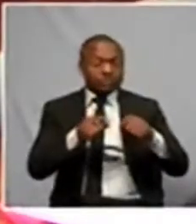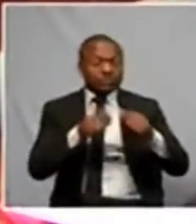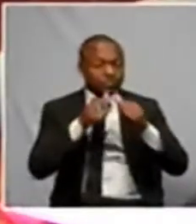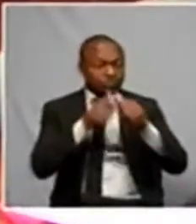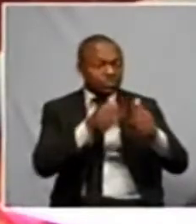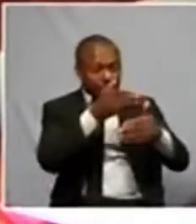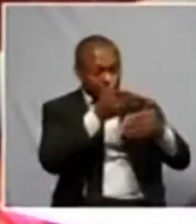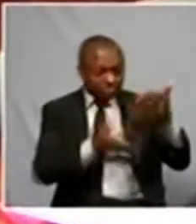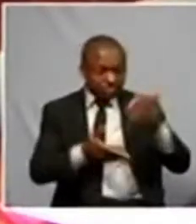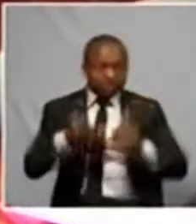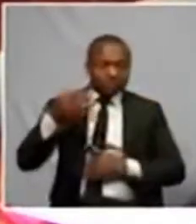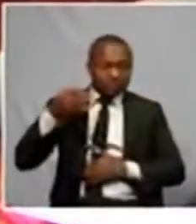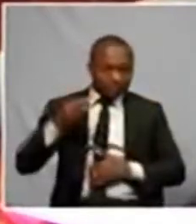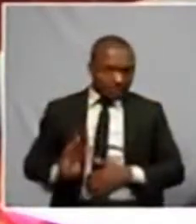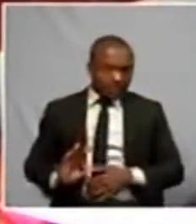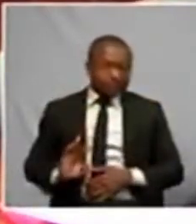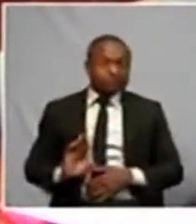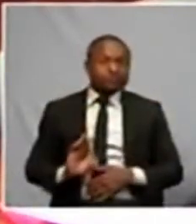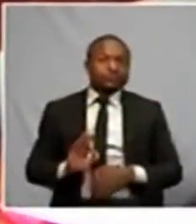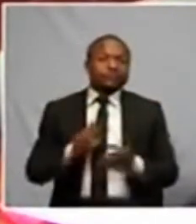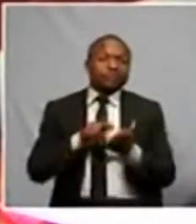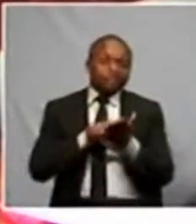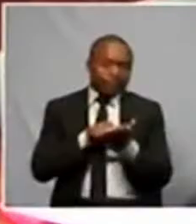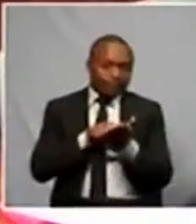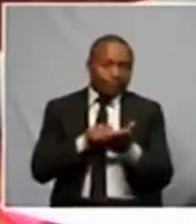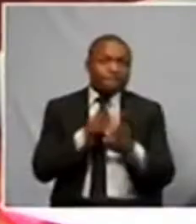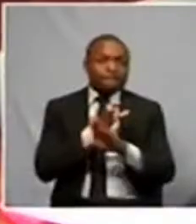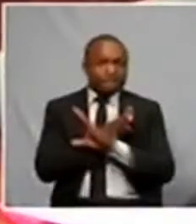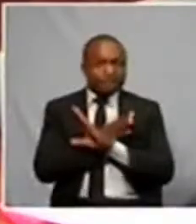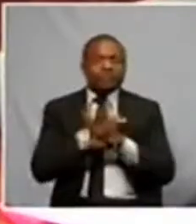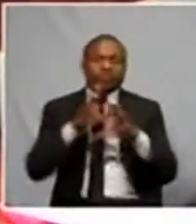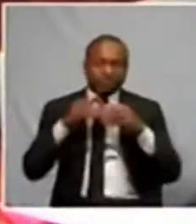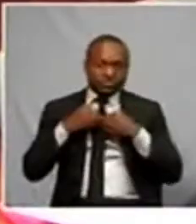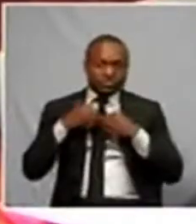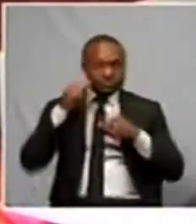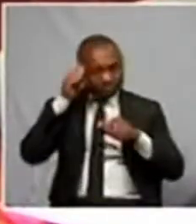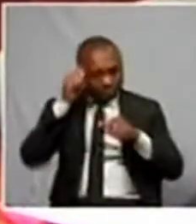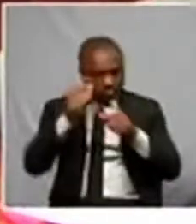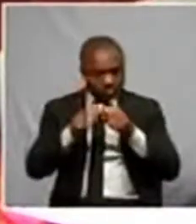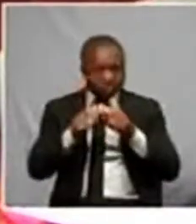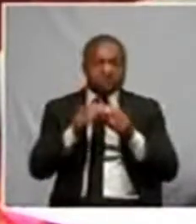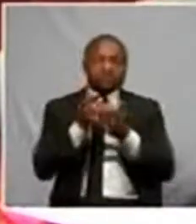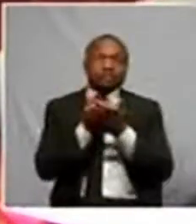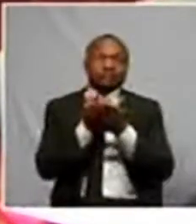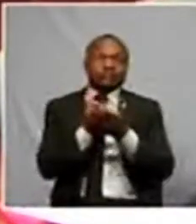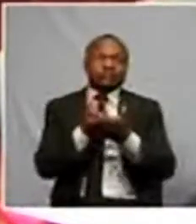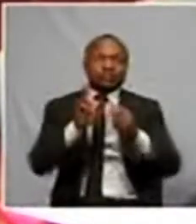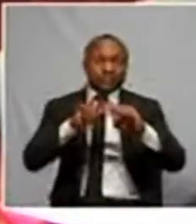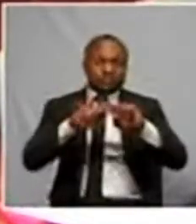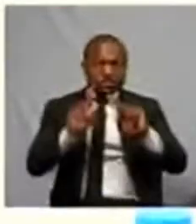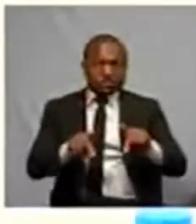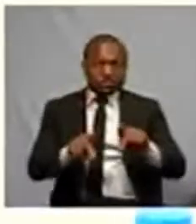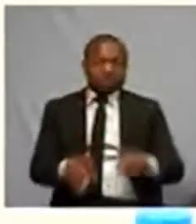anticipated benefits, it is recommended that Zambia accepts the agreement. I submit, Chair.